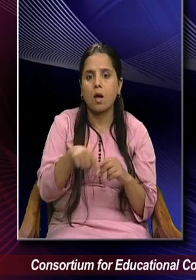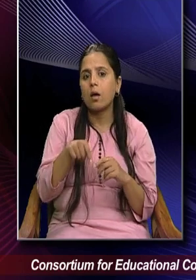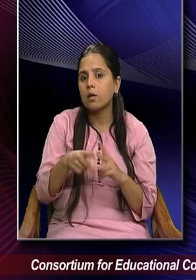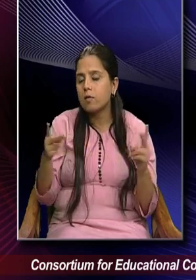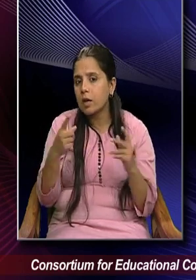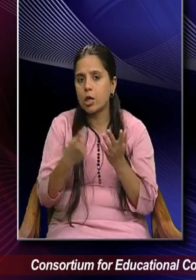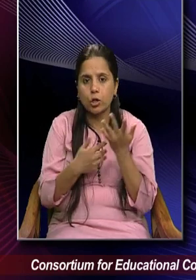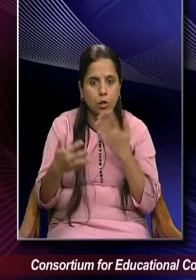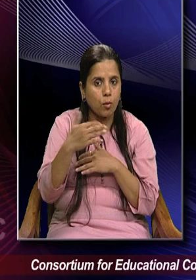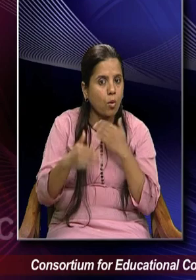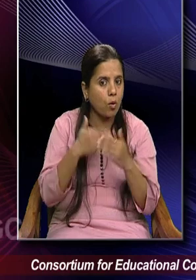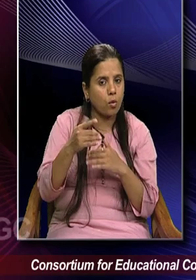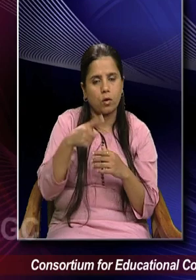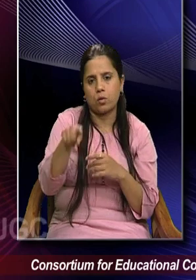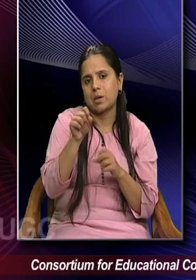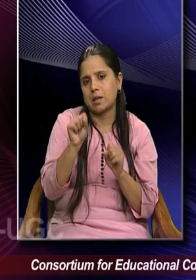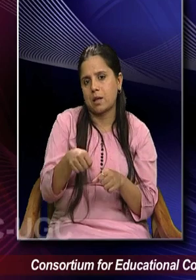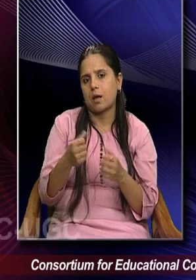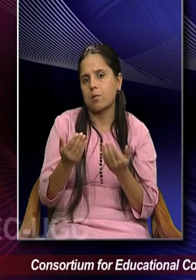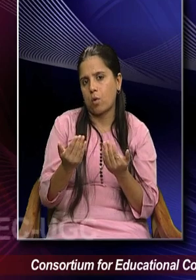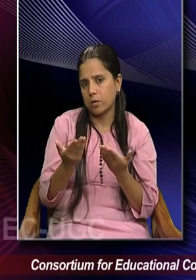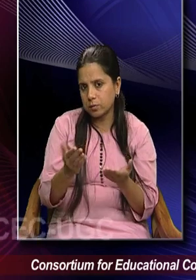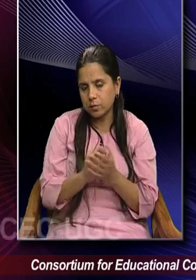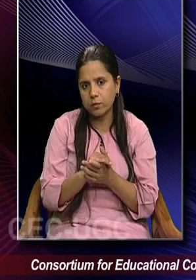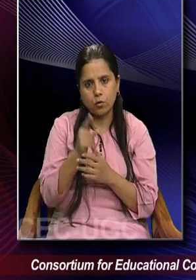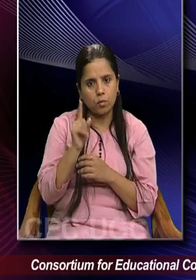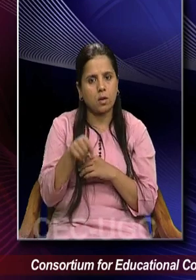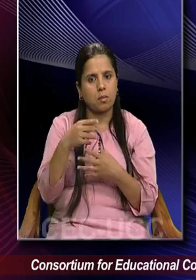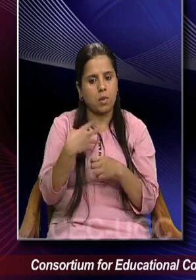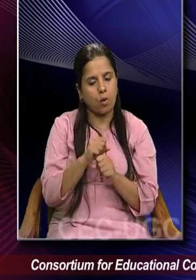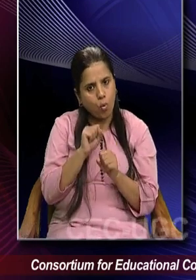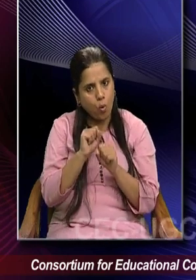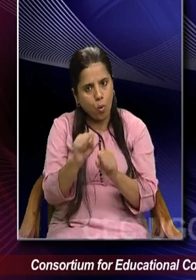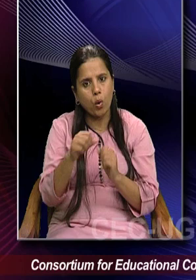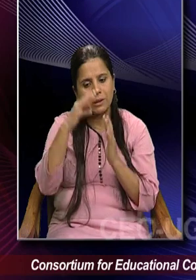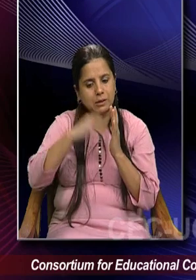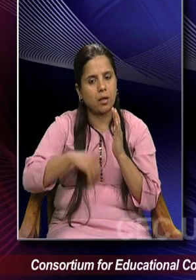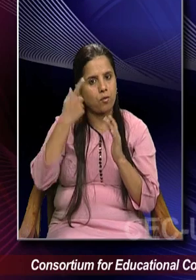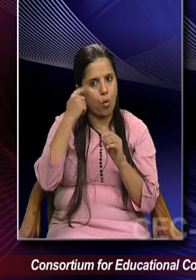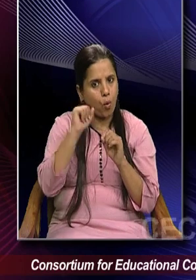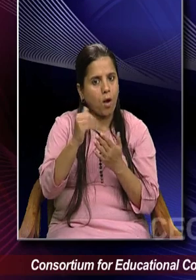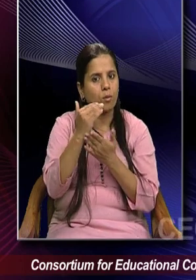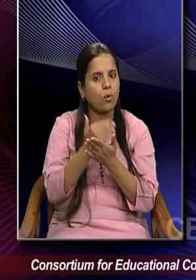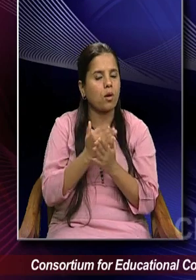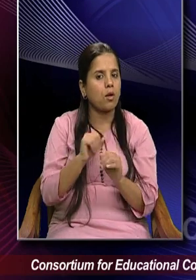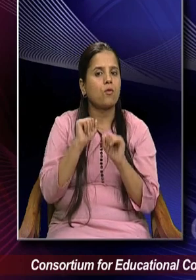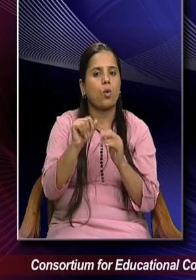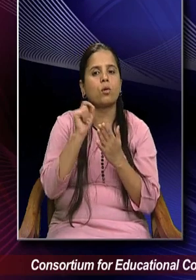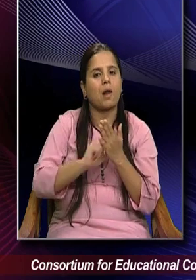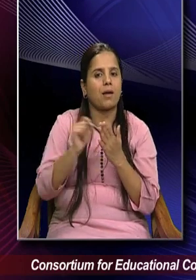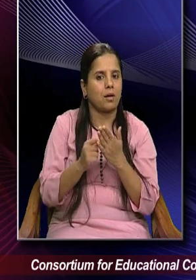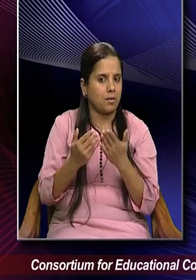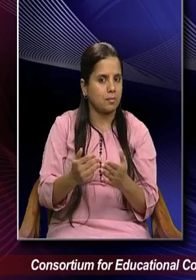reports. Then only you have to create your script for your program or for your writing.